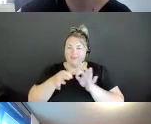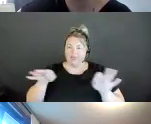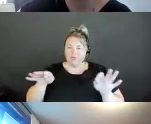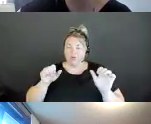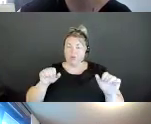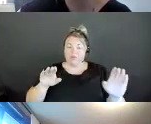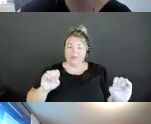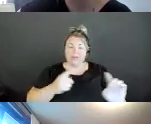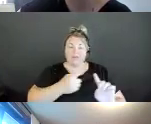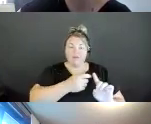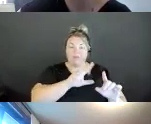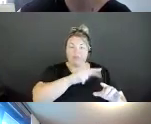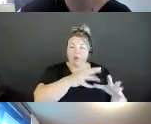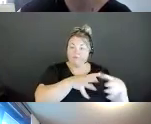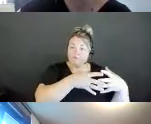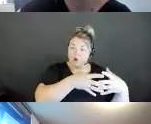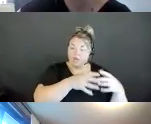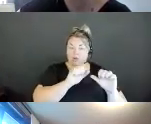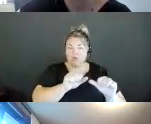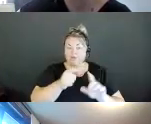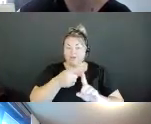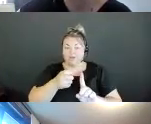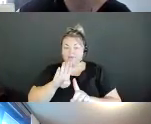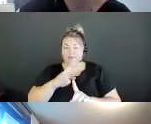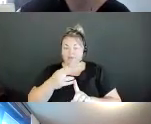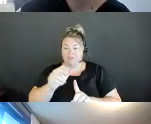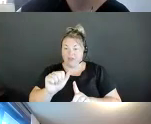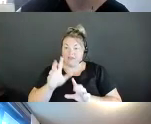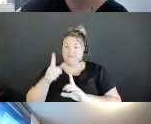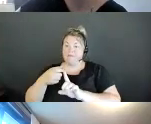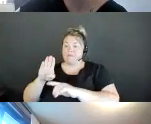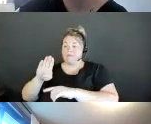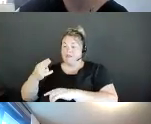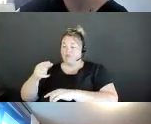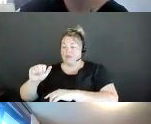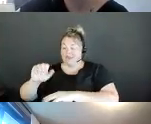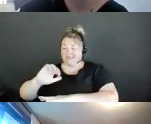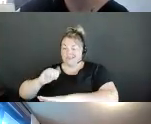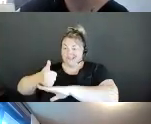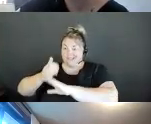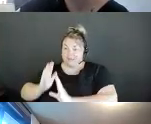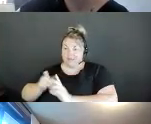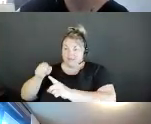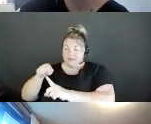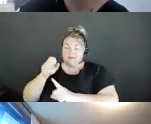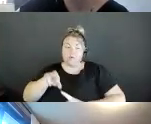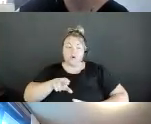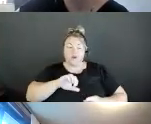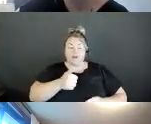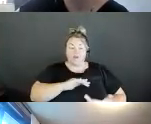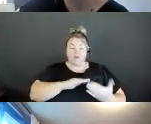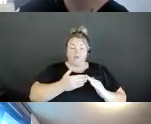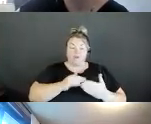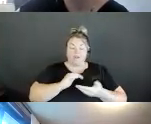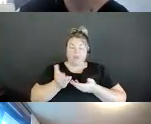from a third party, it can be from the BHA, from a BHA designee, from another community service partner. It really is